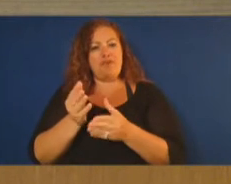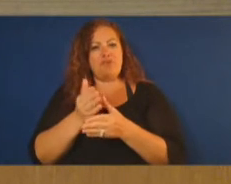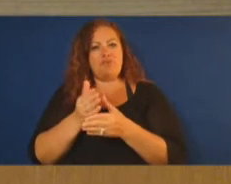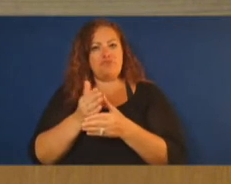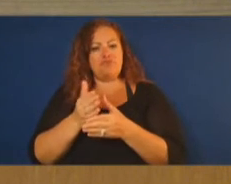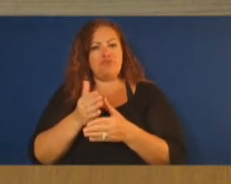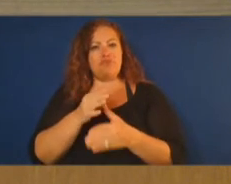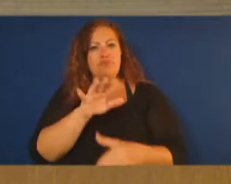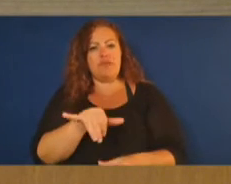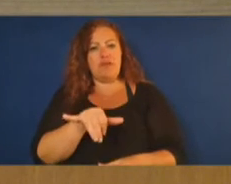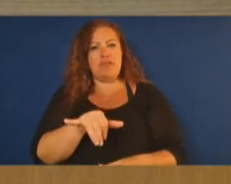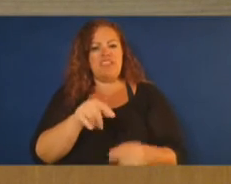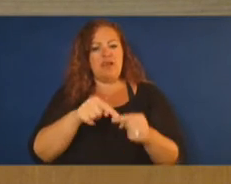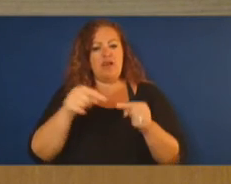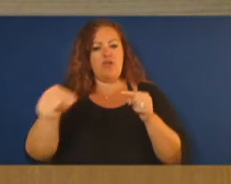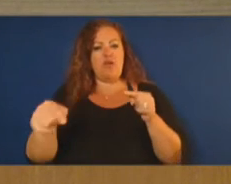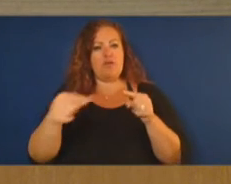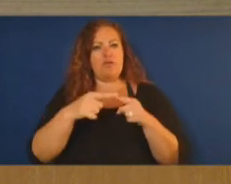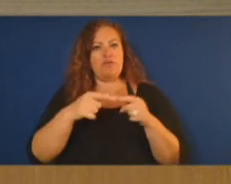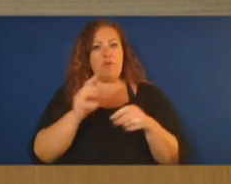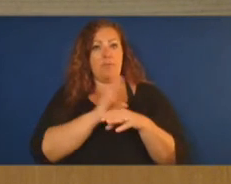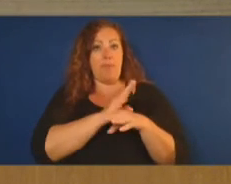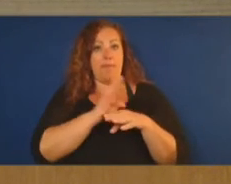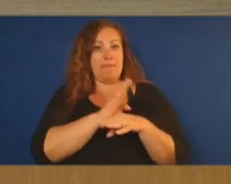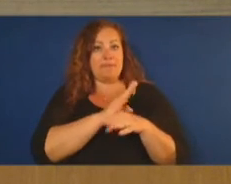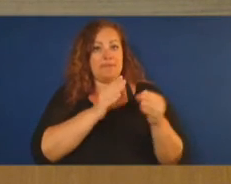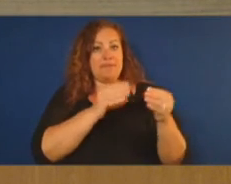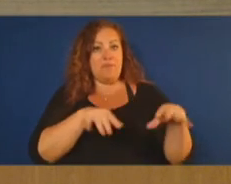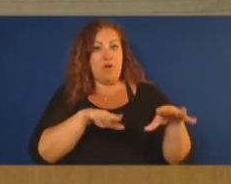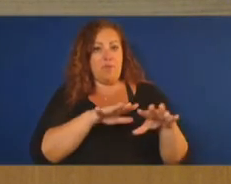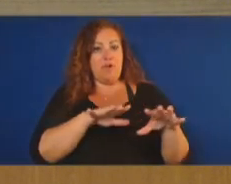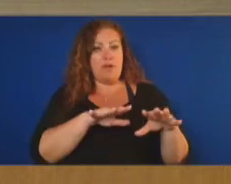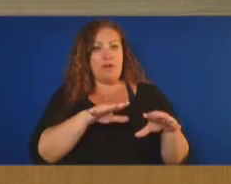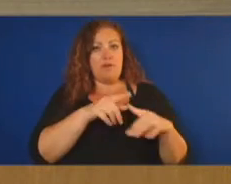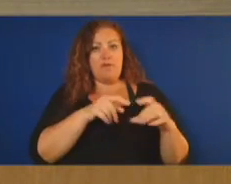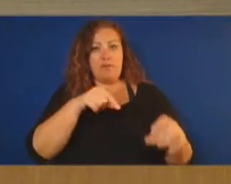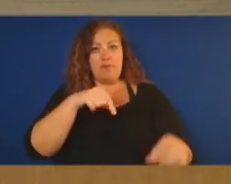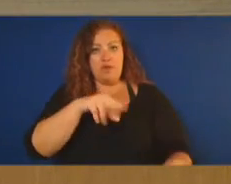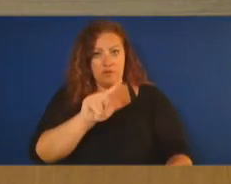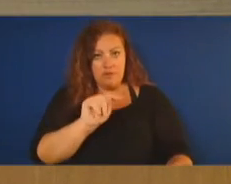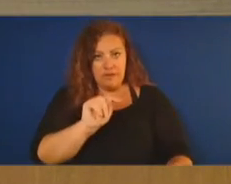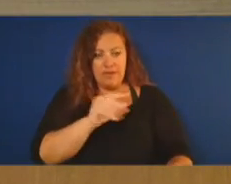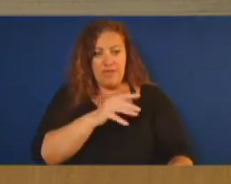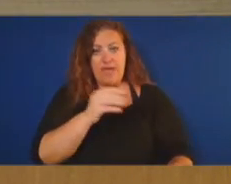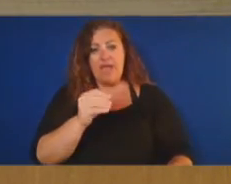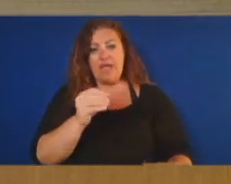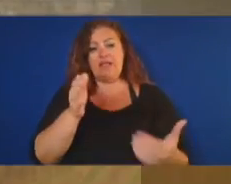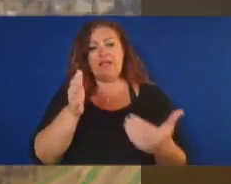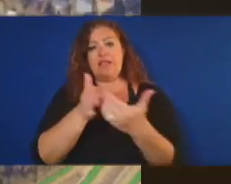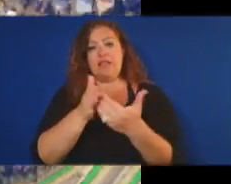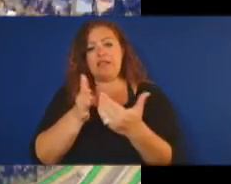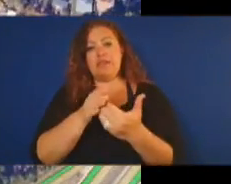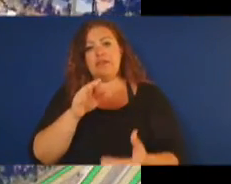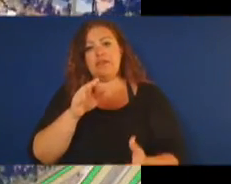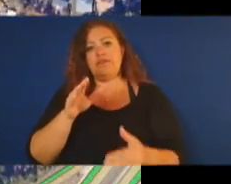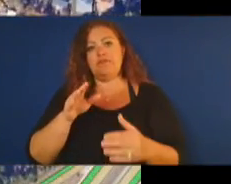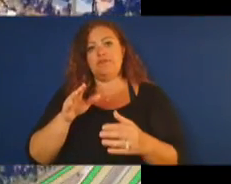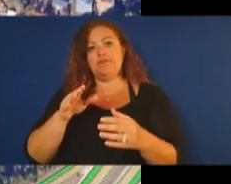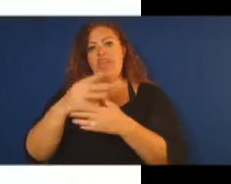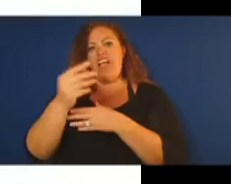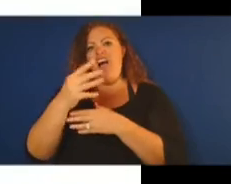Dave mentioned it's cross street from business properties from a QT and it's right up against the offramp from I45 on